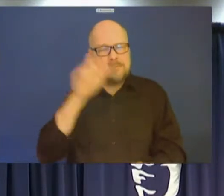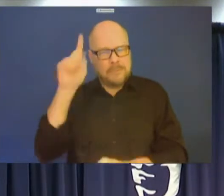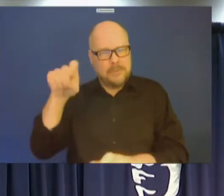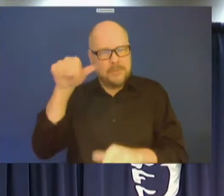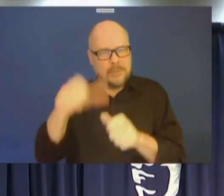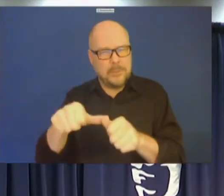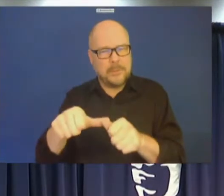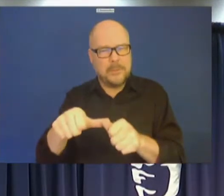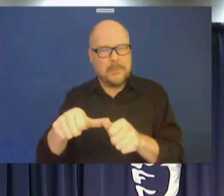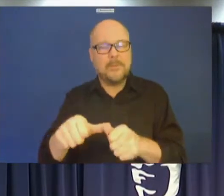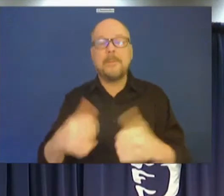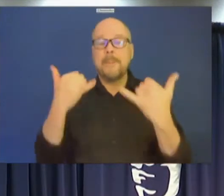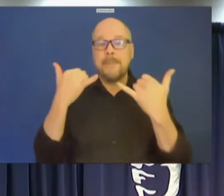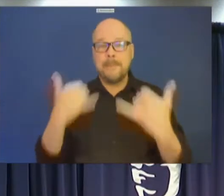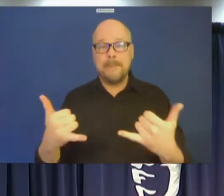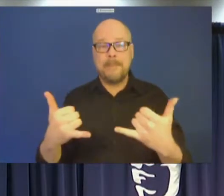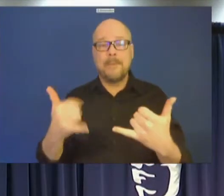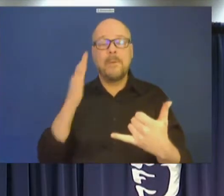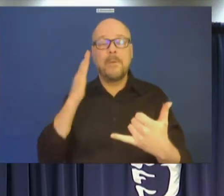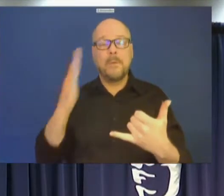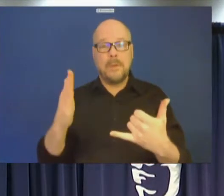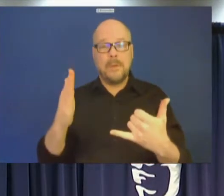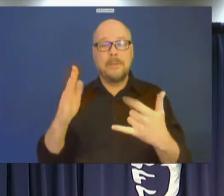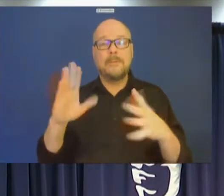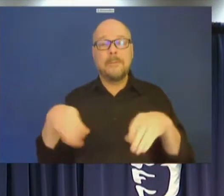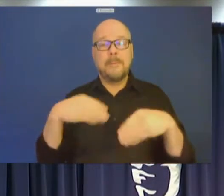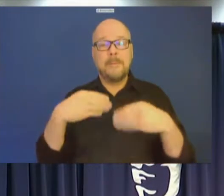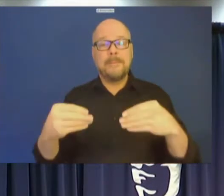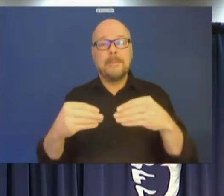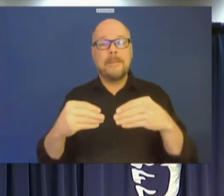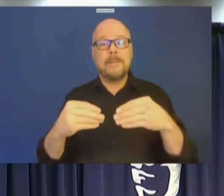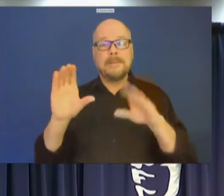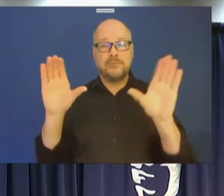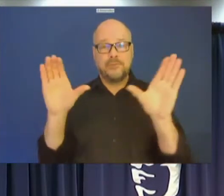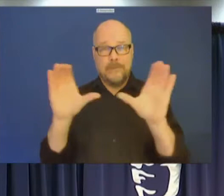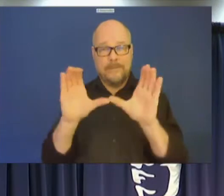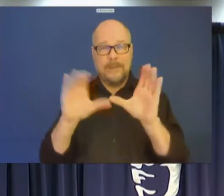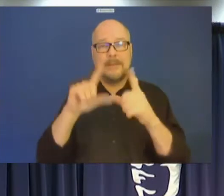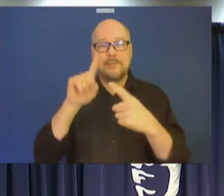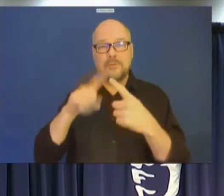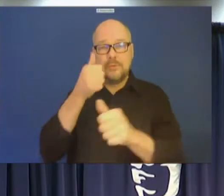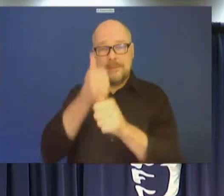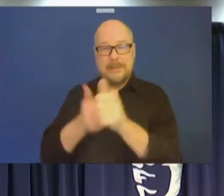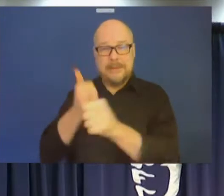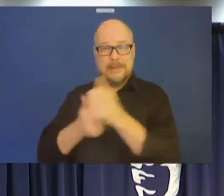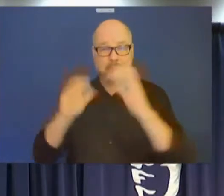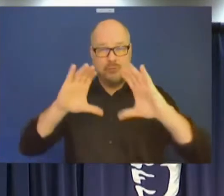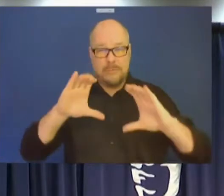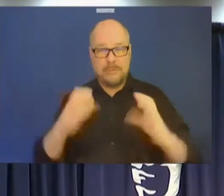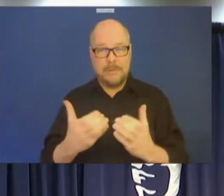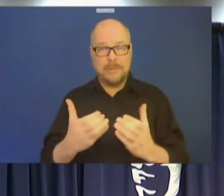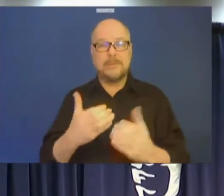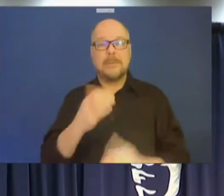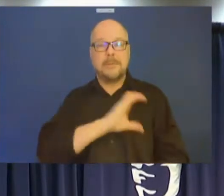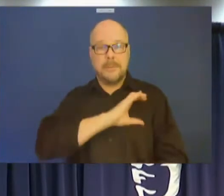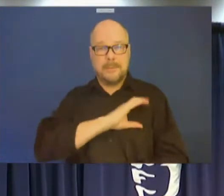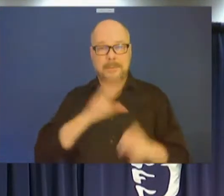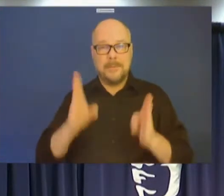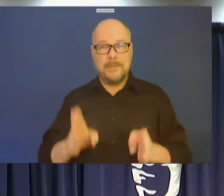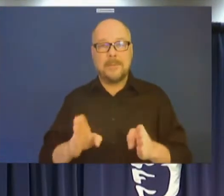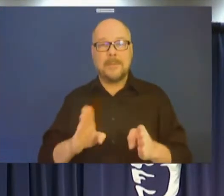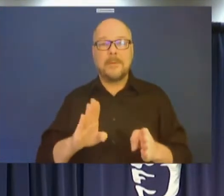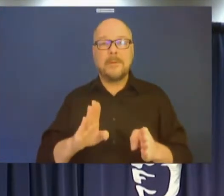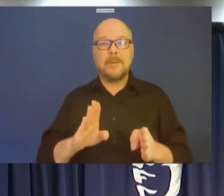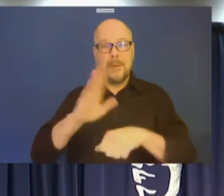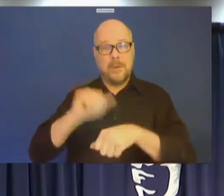At this time, we will now present the basic law enforcement certificates to the 185th Recruit Class. As I call your name, please